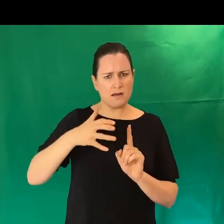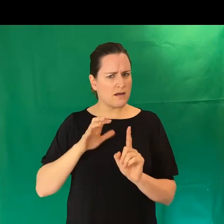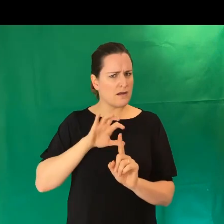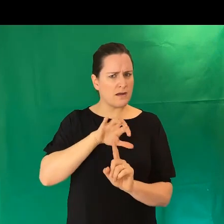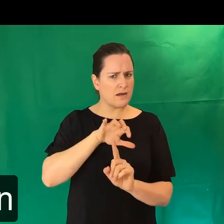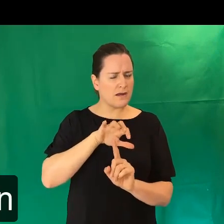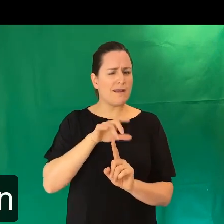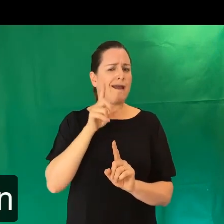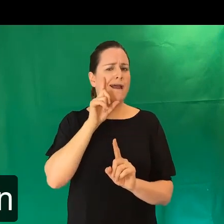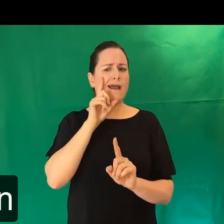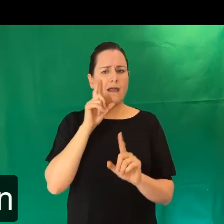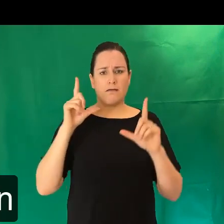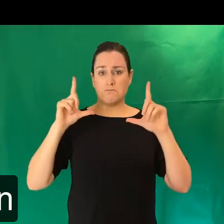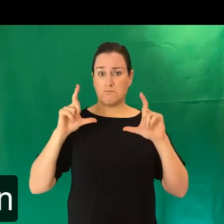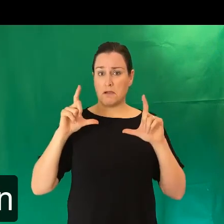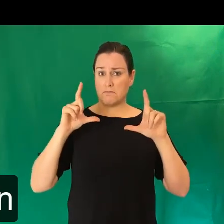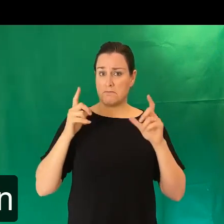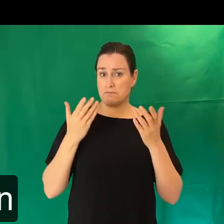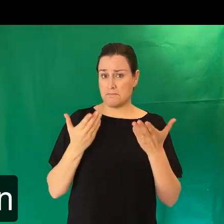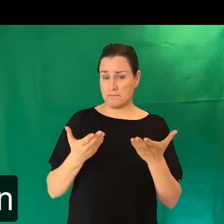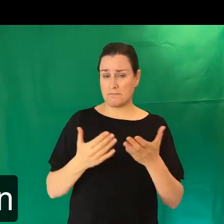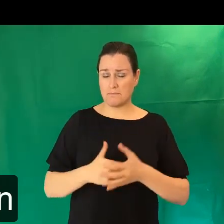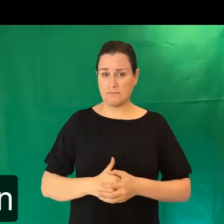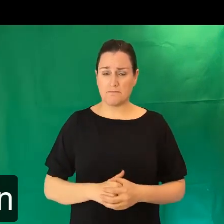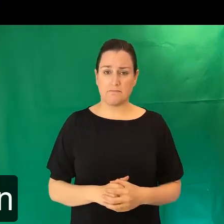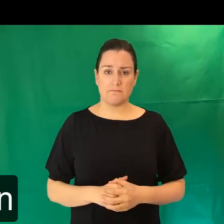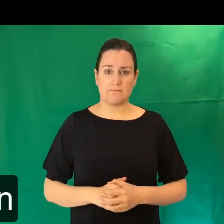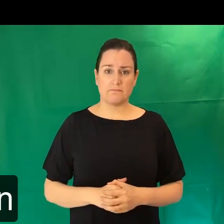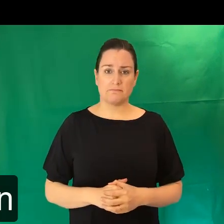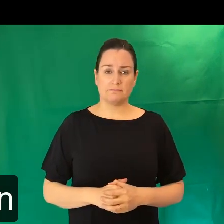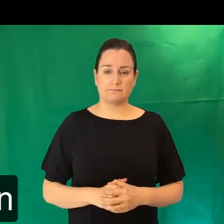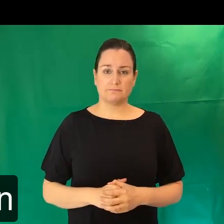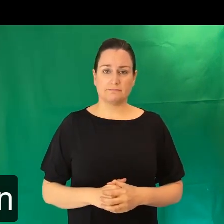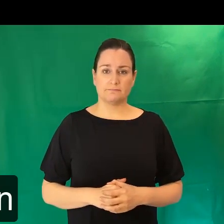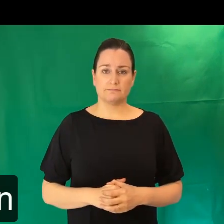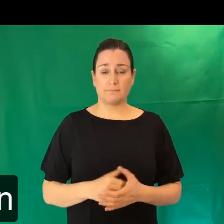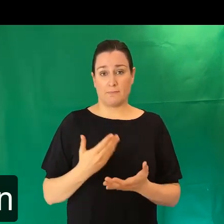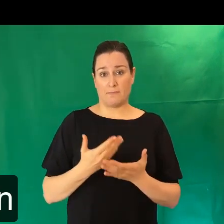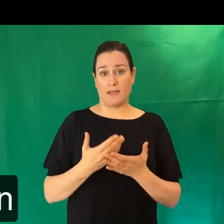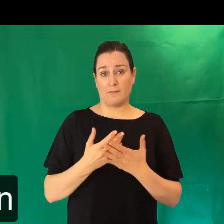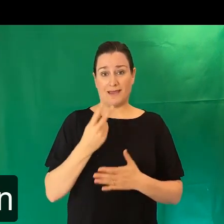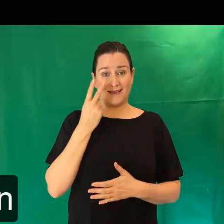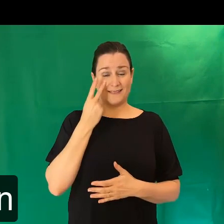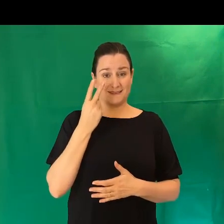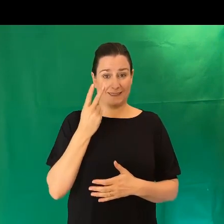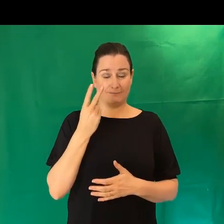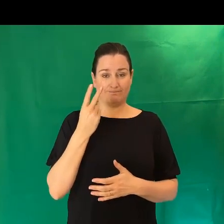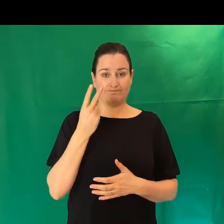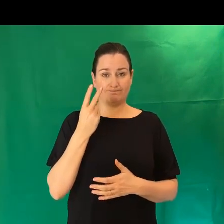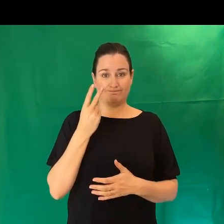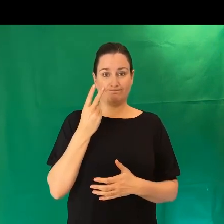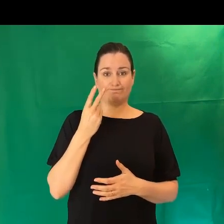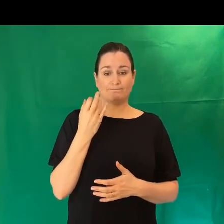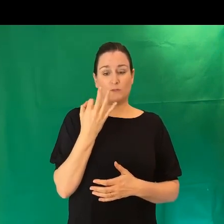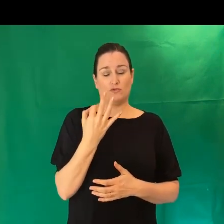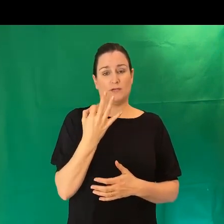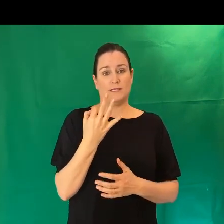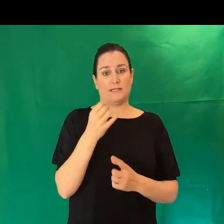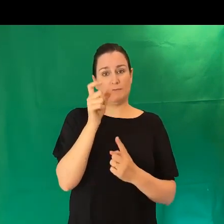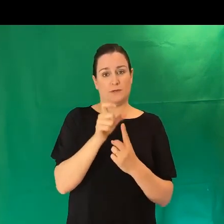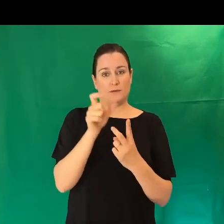in signers. Let's see what this looks like. Here you can see brain scans